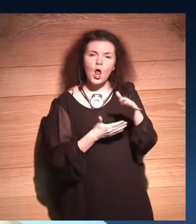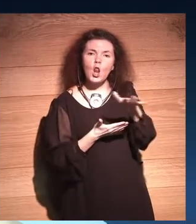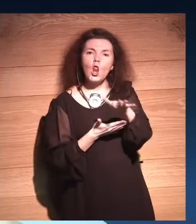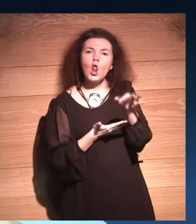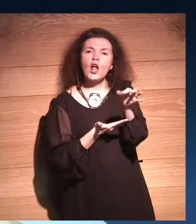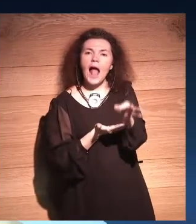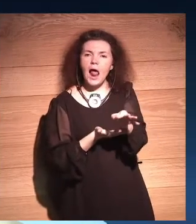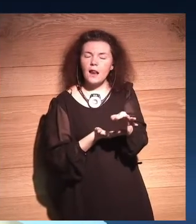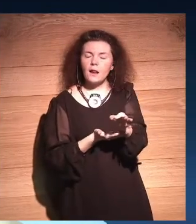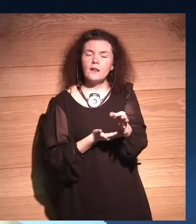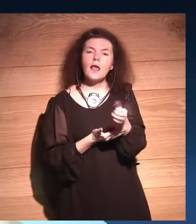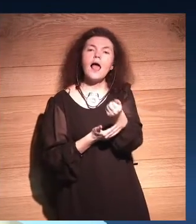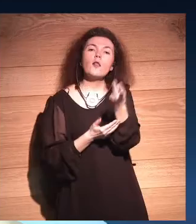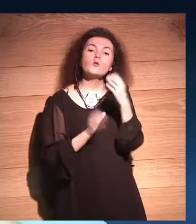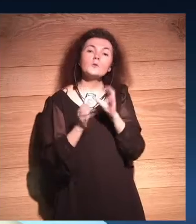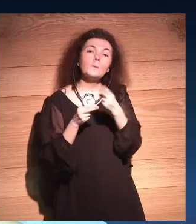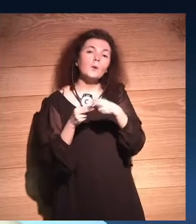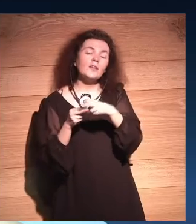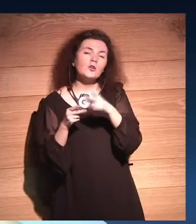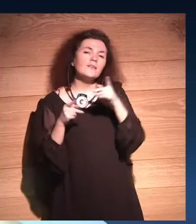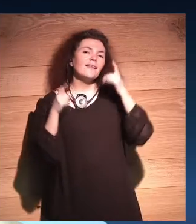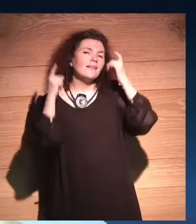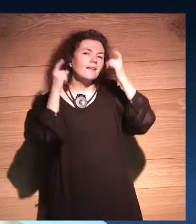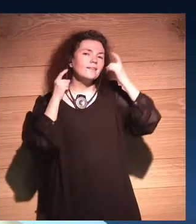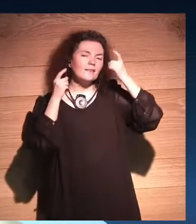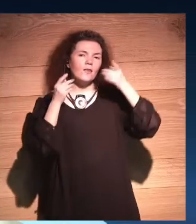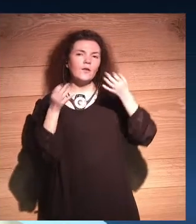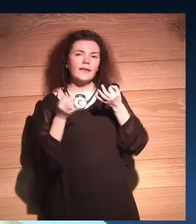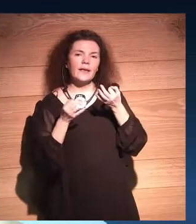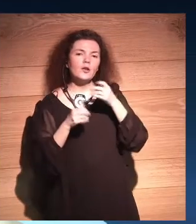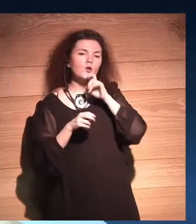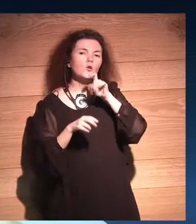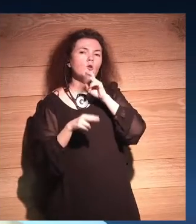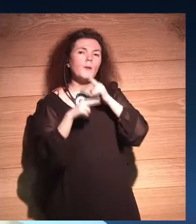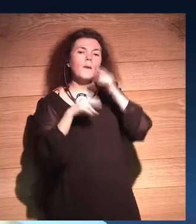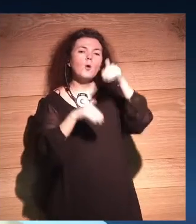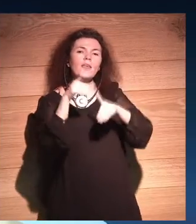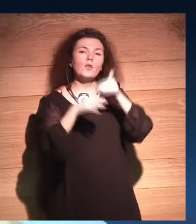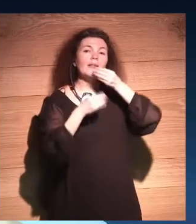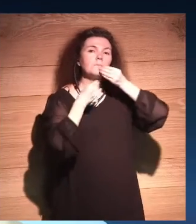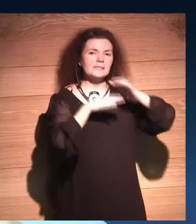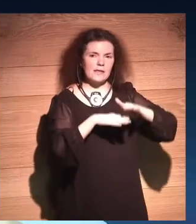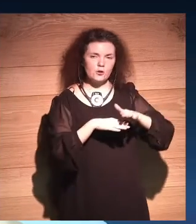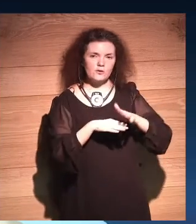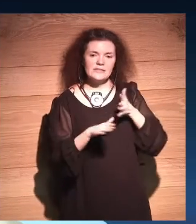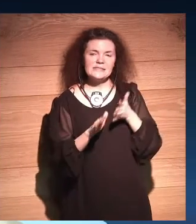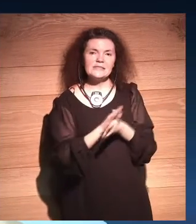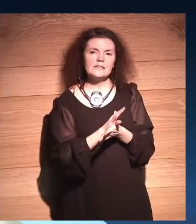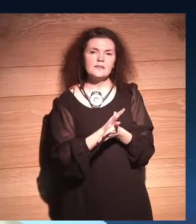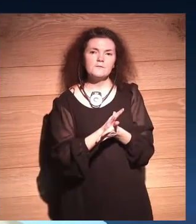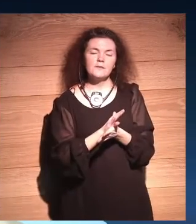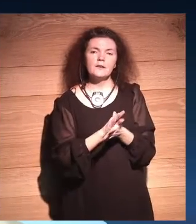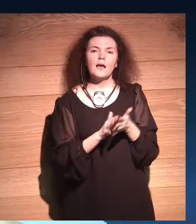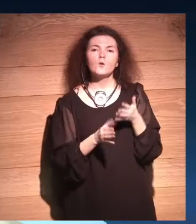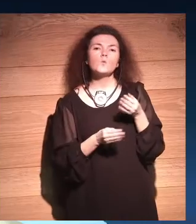tried things of what is sometimes called proxy voting. So in other words, not having one representative, but the idea of saying, I'm going to have